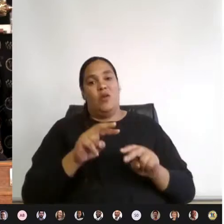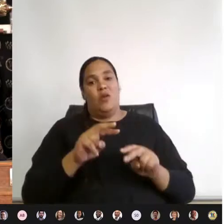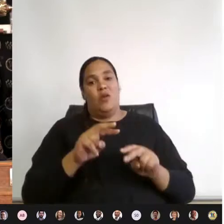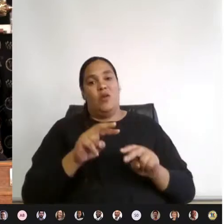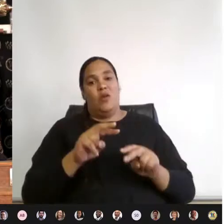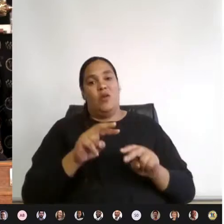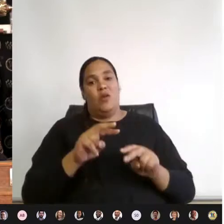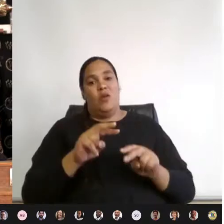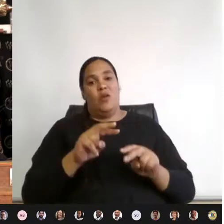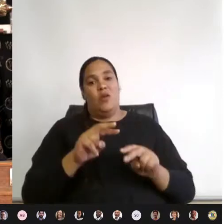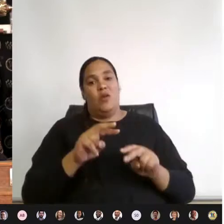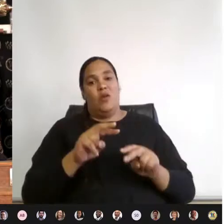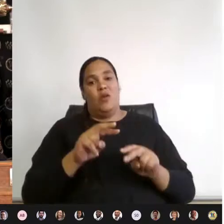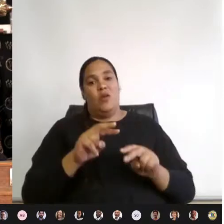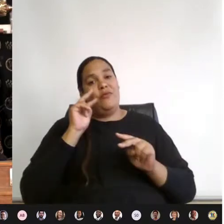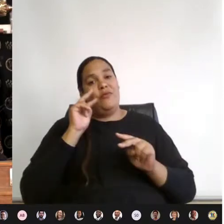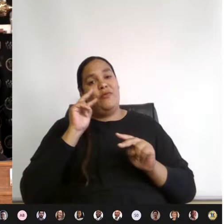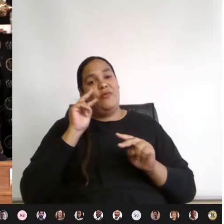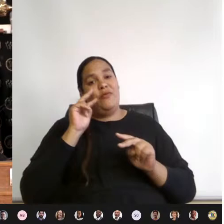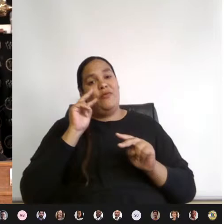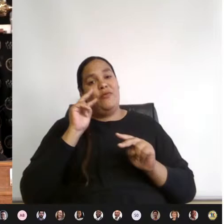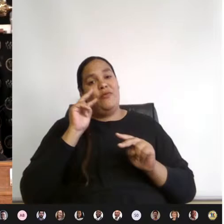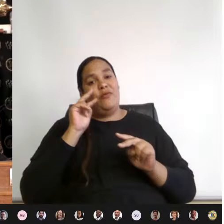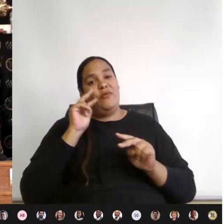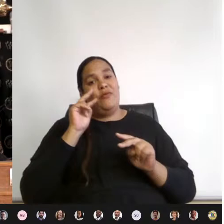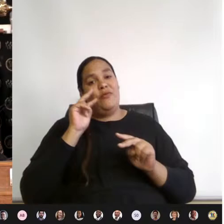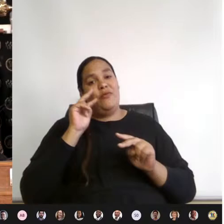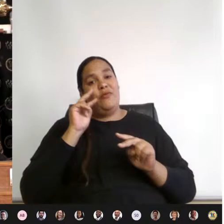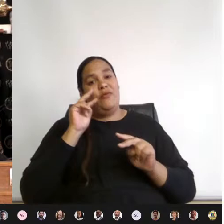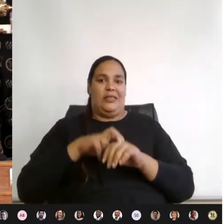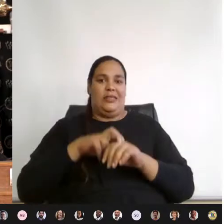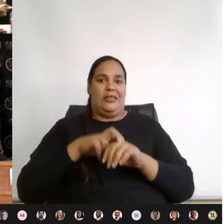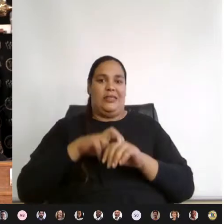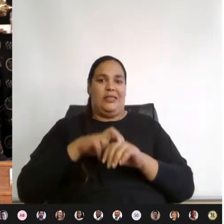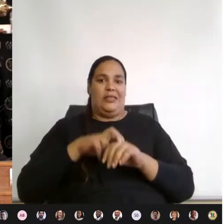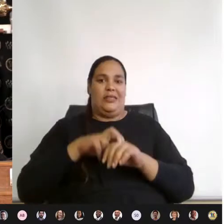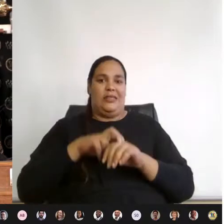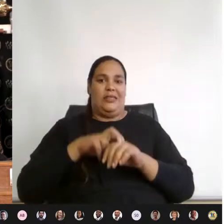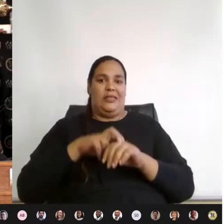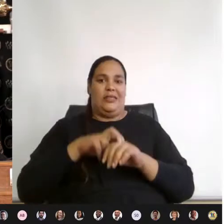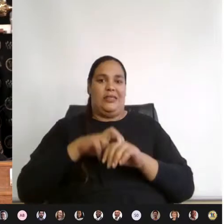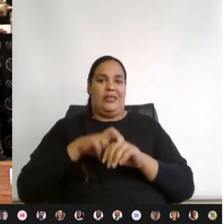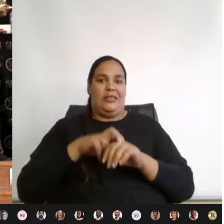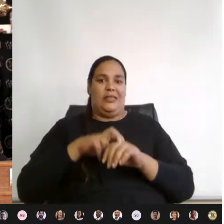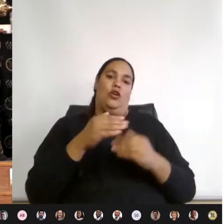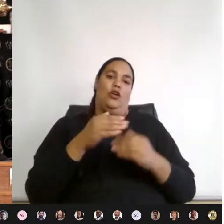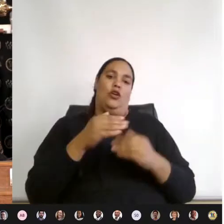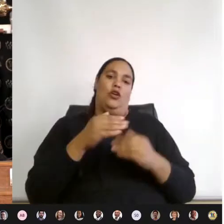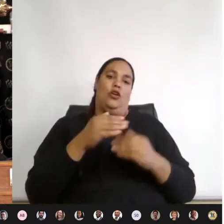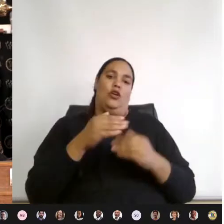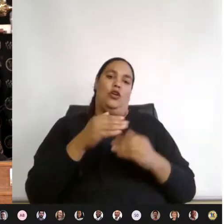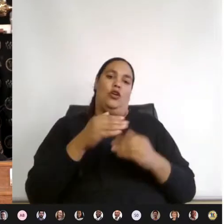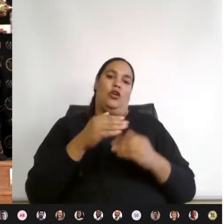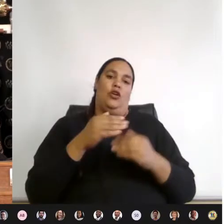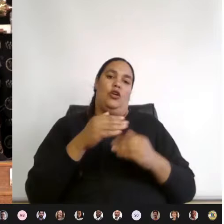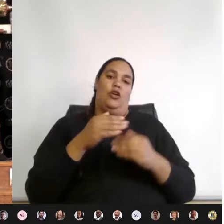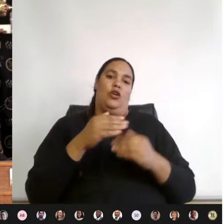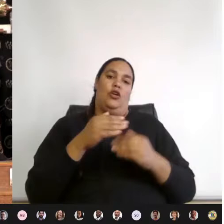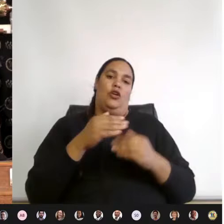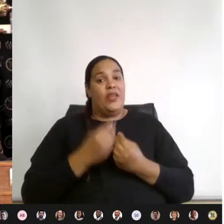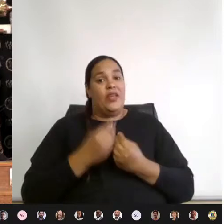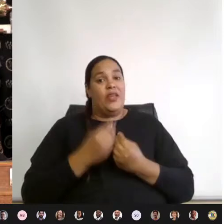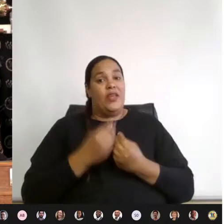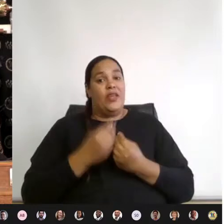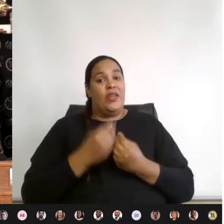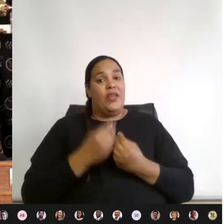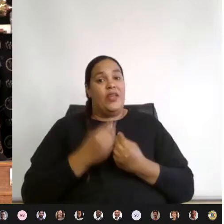as well that provinces get given much more power when it comes to looking after the vulnerable, because one thing that has been proven